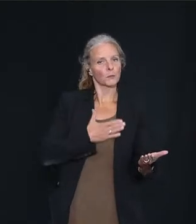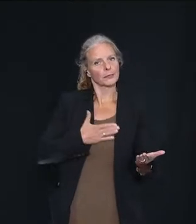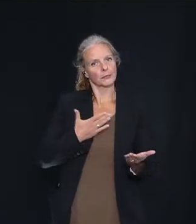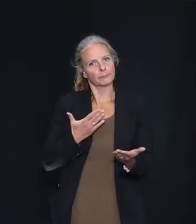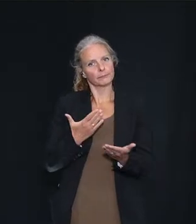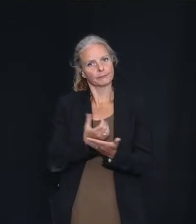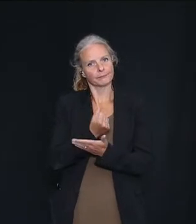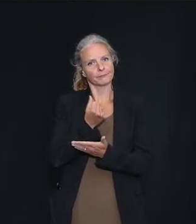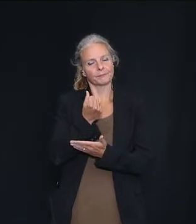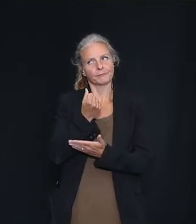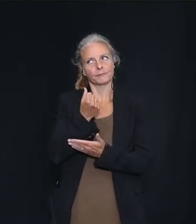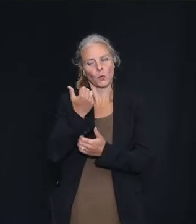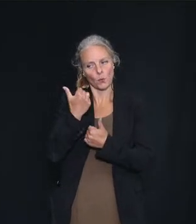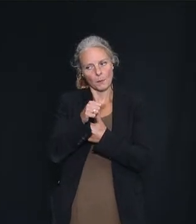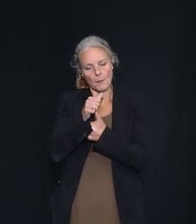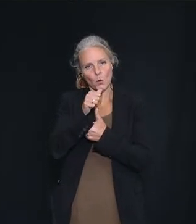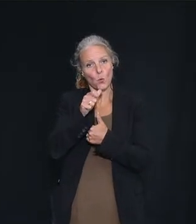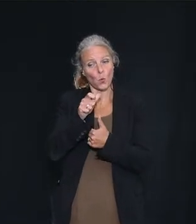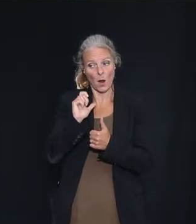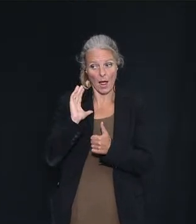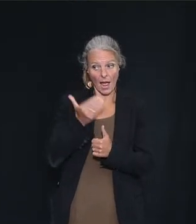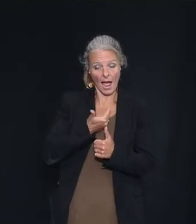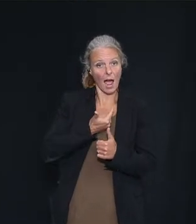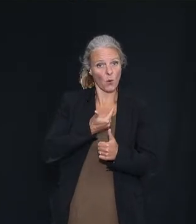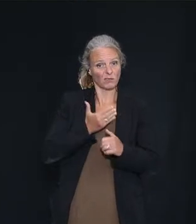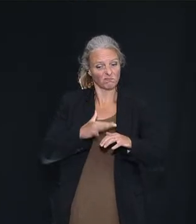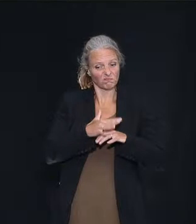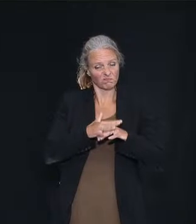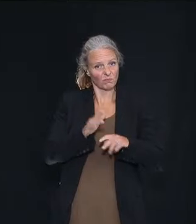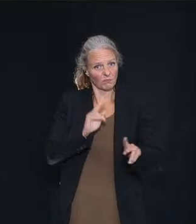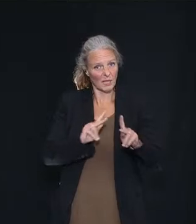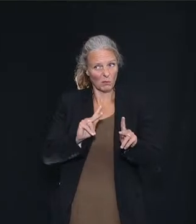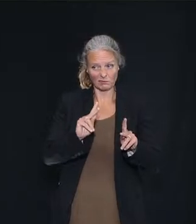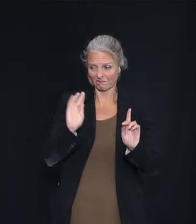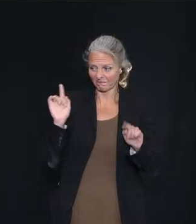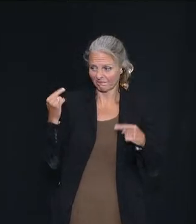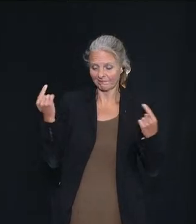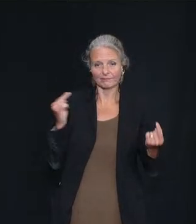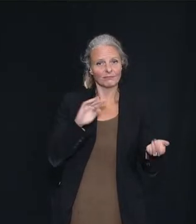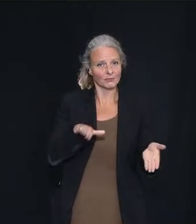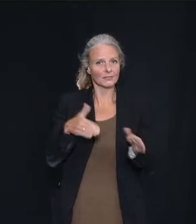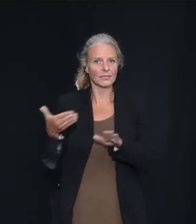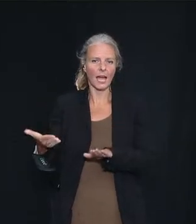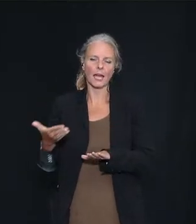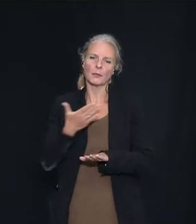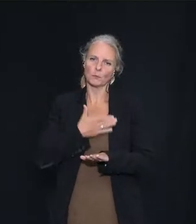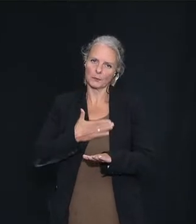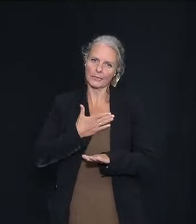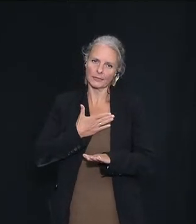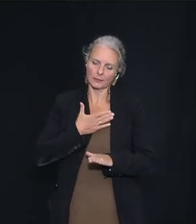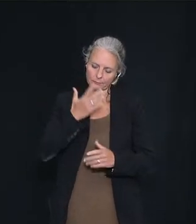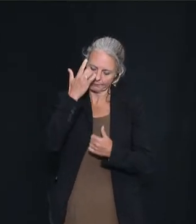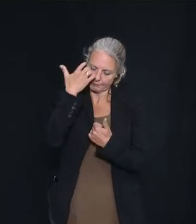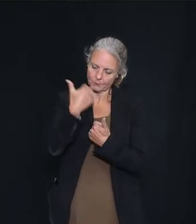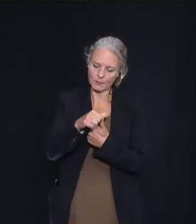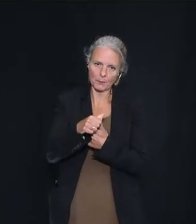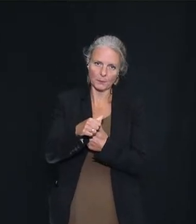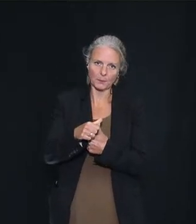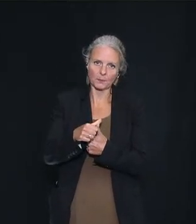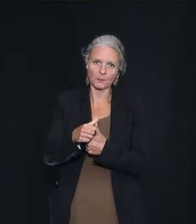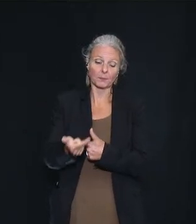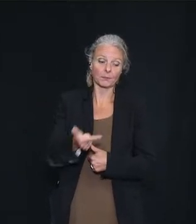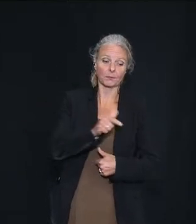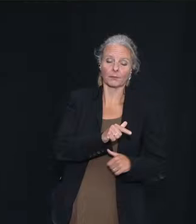have passed. Panduan din si paywa justed mam den mawat nanan waset nanan ko